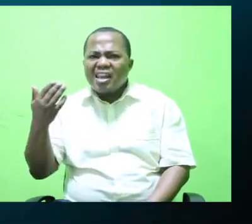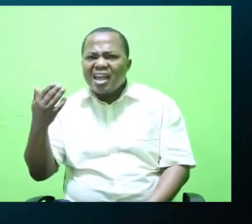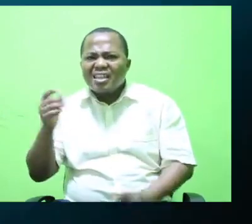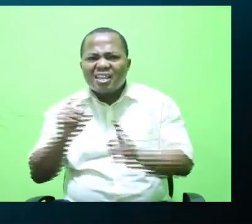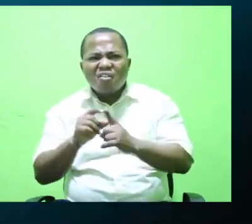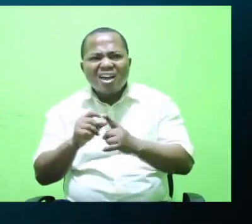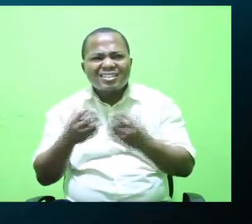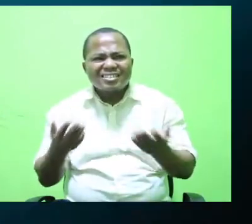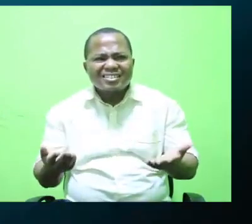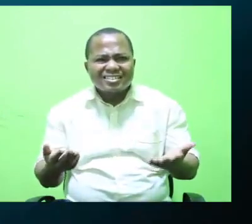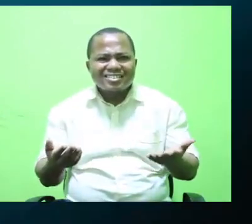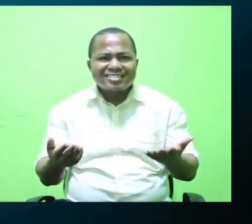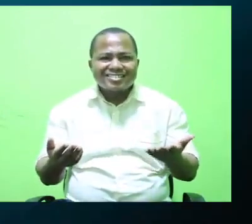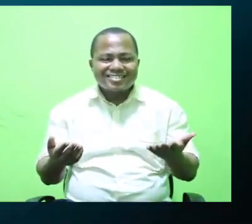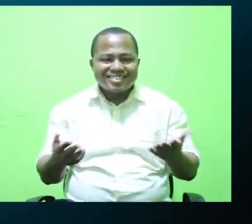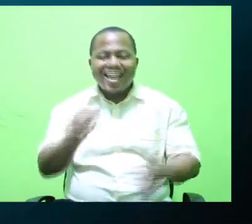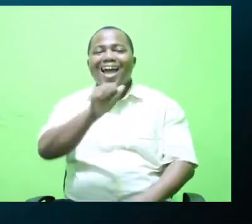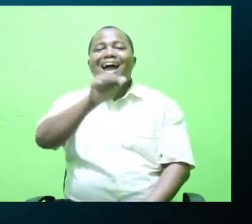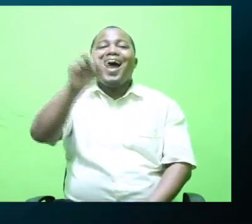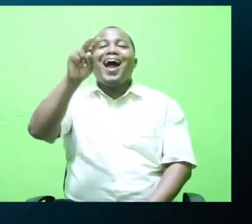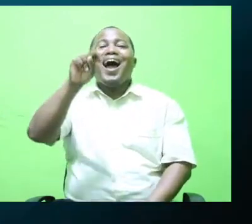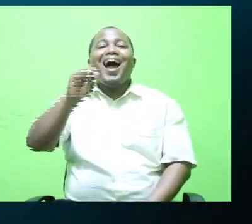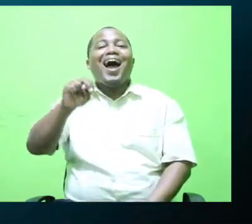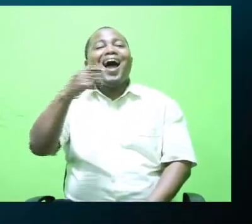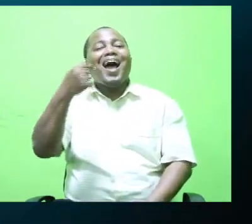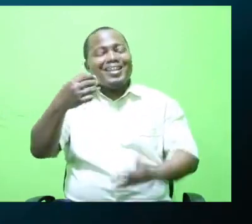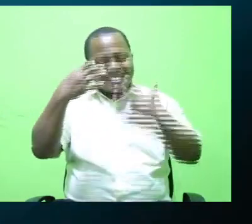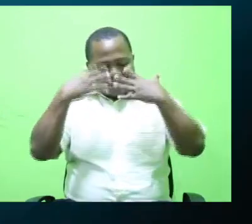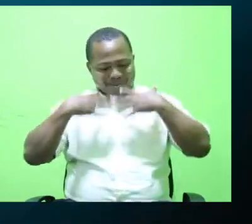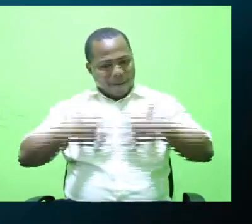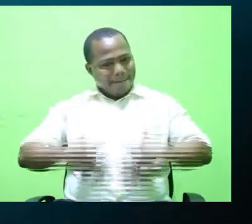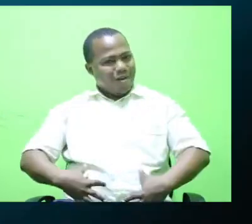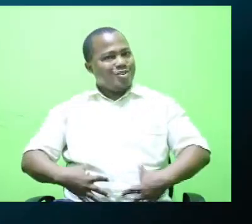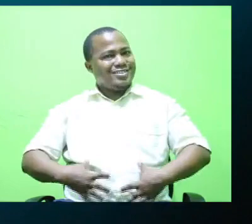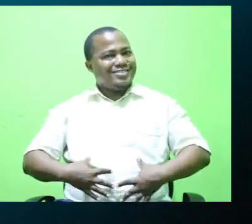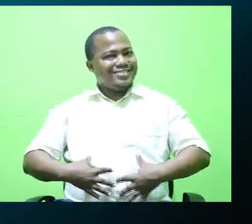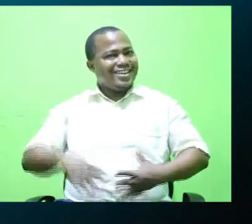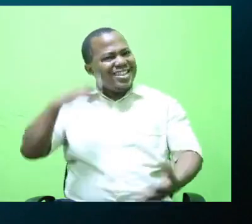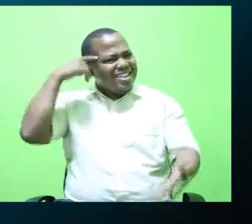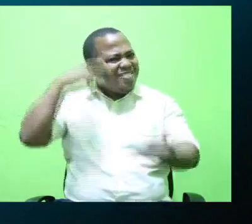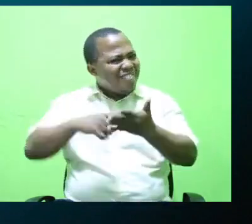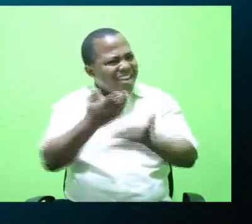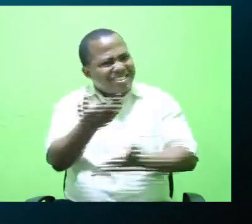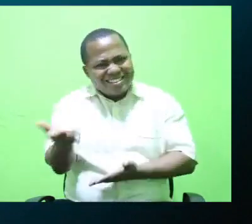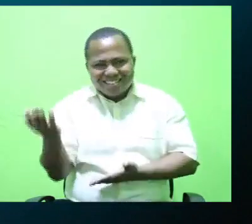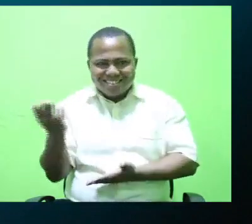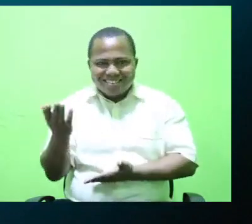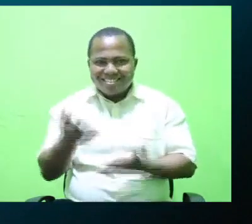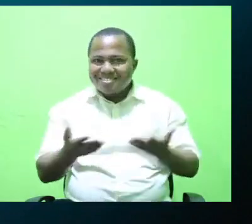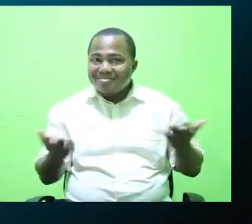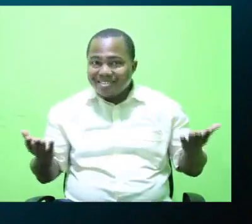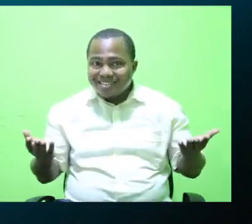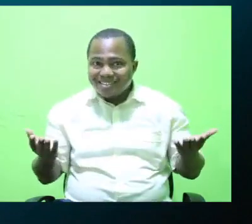Another word is antibodies. Can you try to define this word,